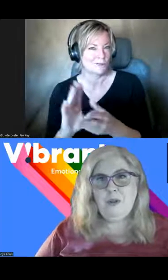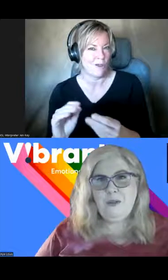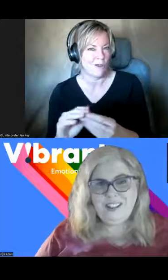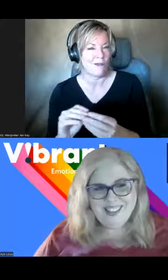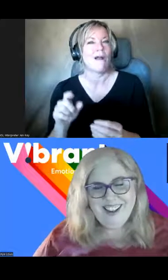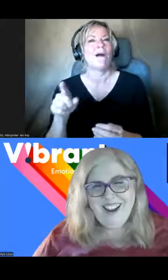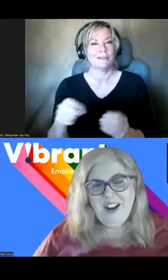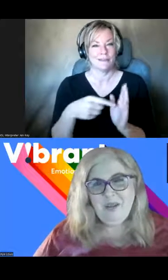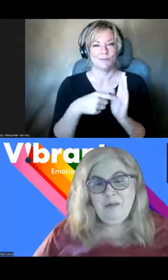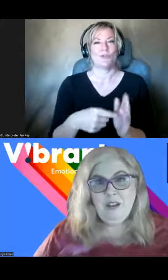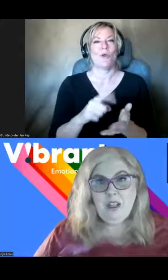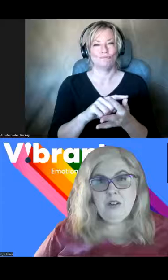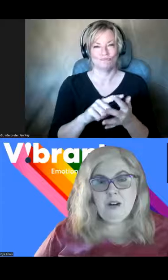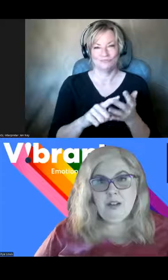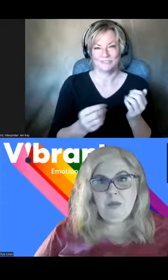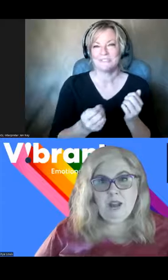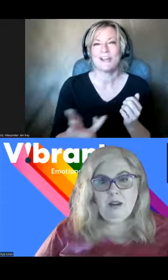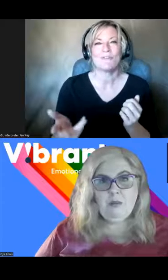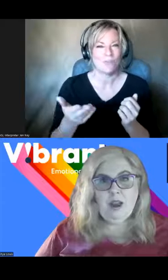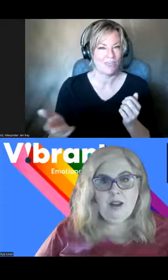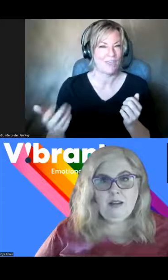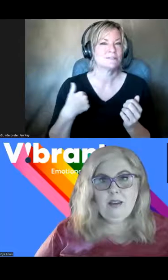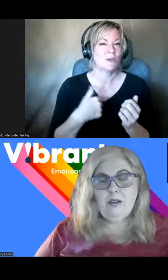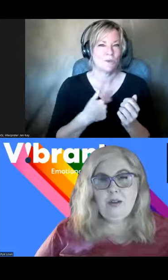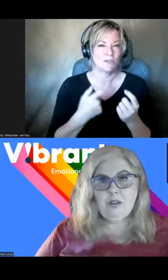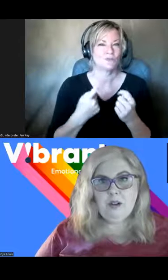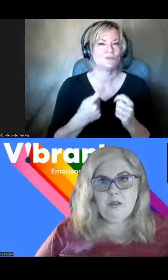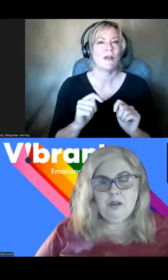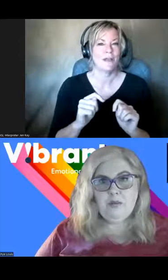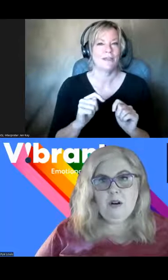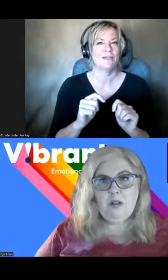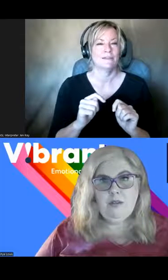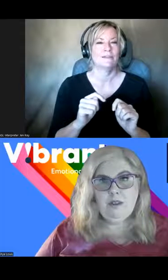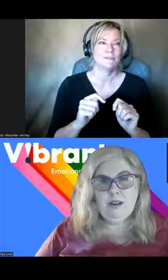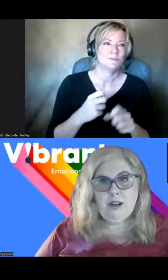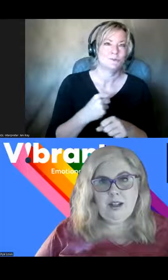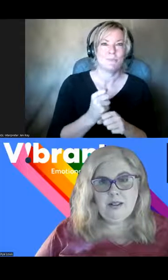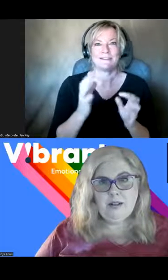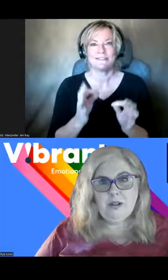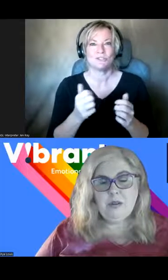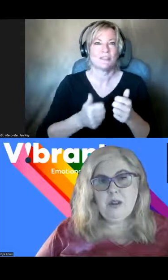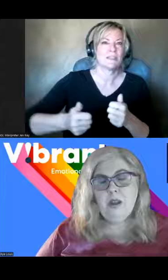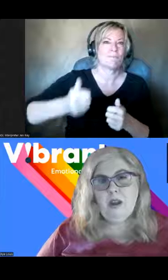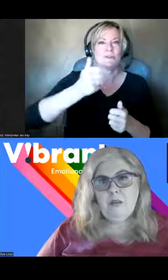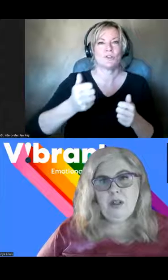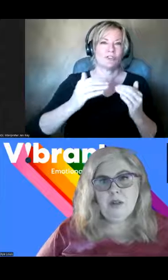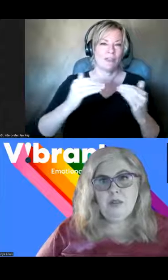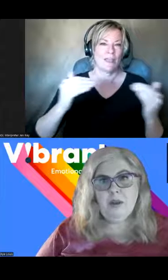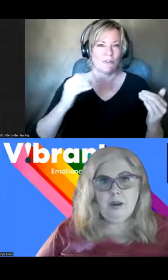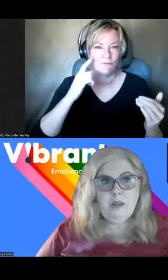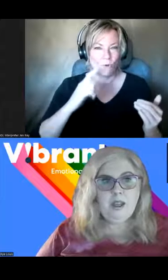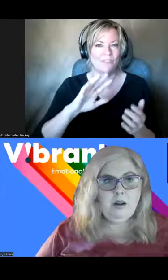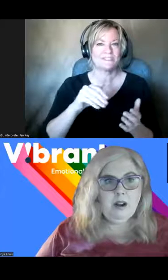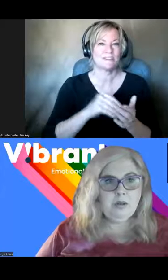illustrated a number of points that we try to make at the administrative level for all of the 98 centers in